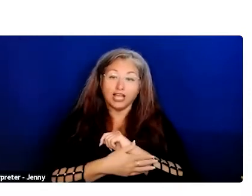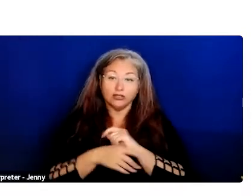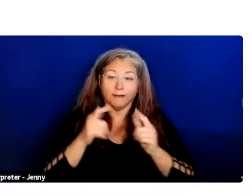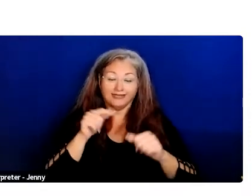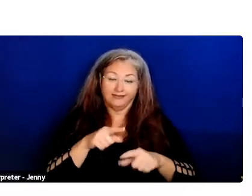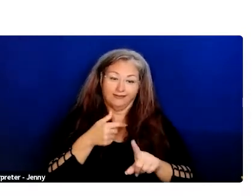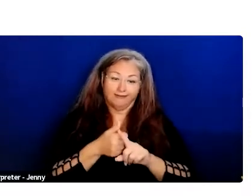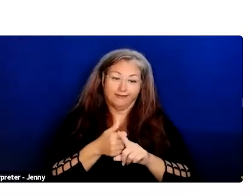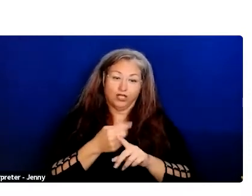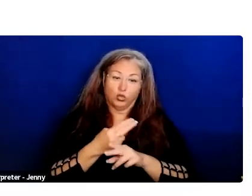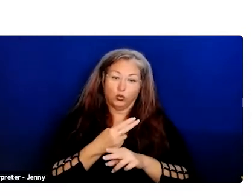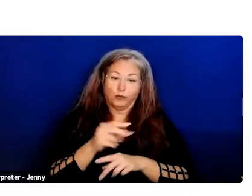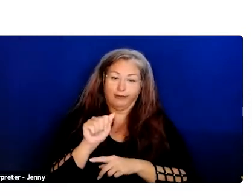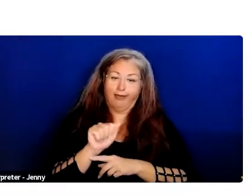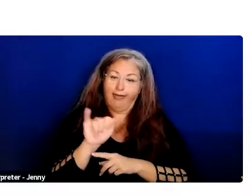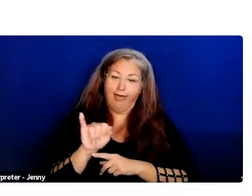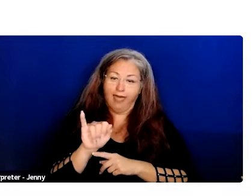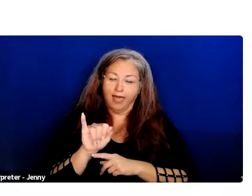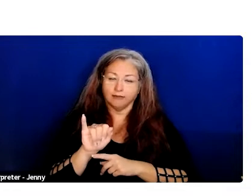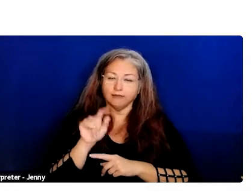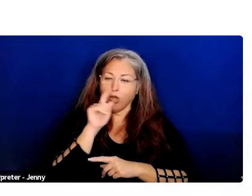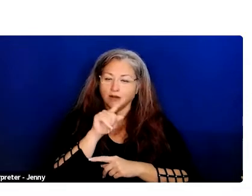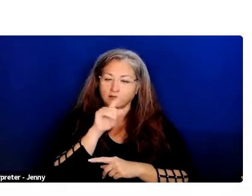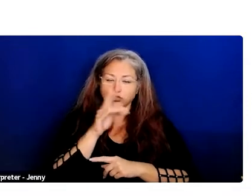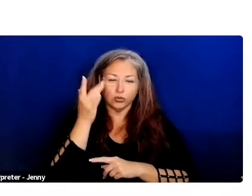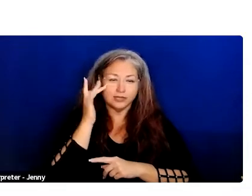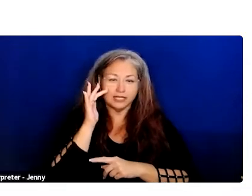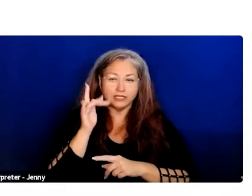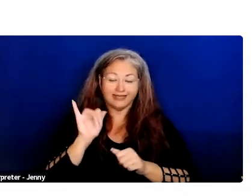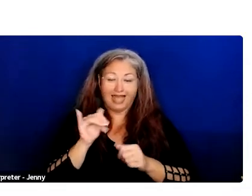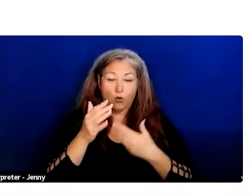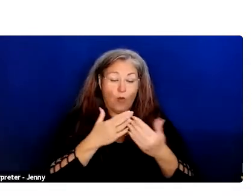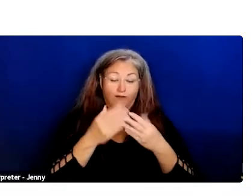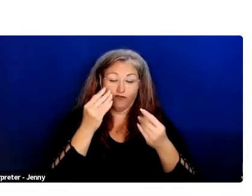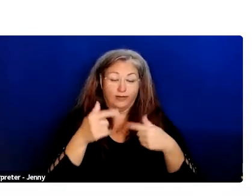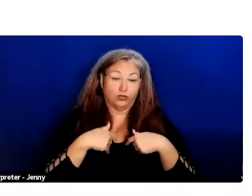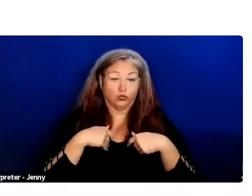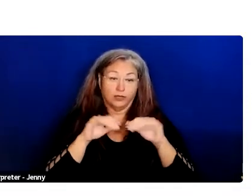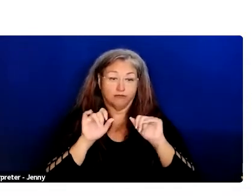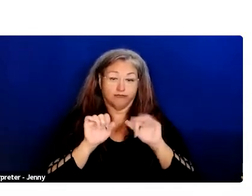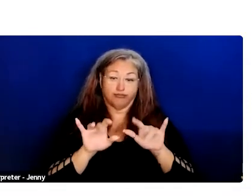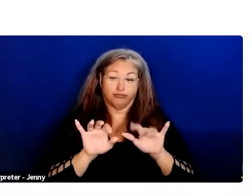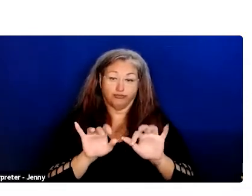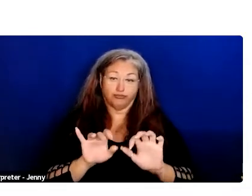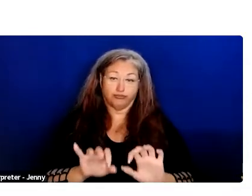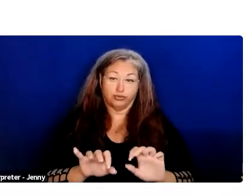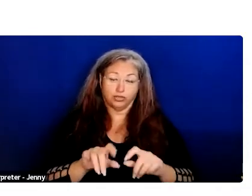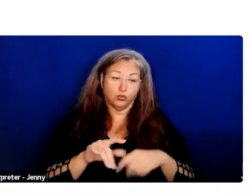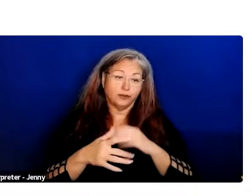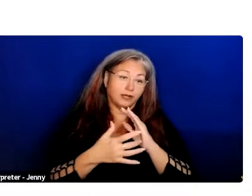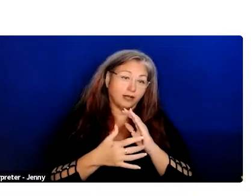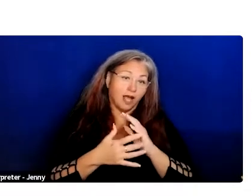artificial intelligence, because of the information that we are putting into tools and